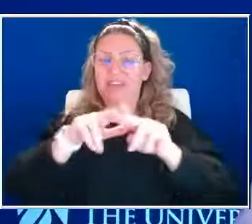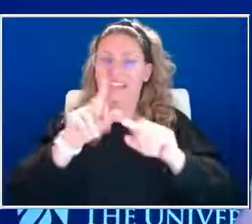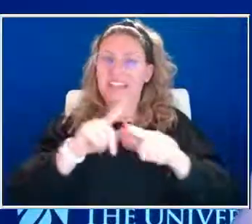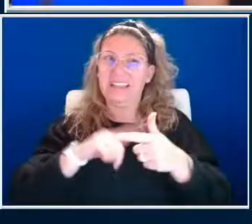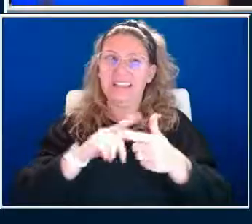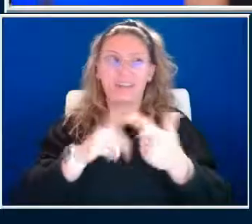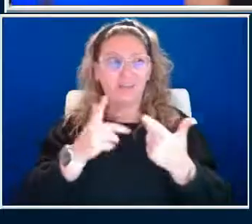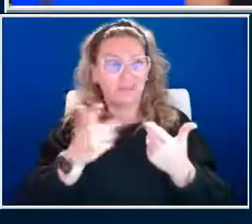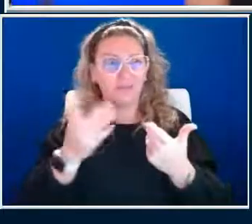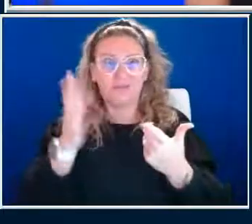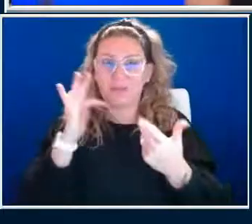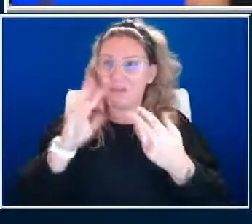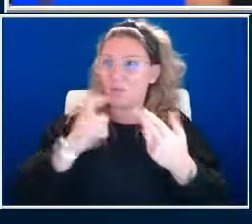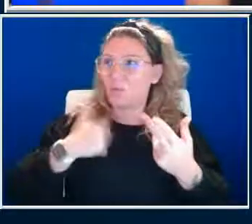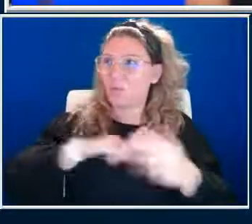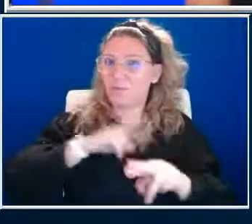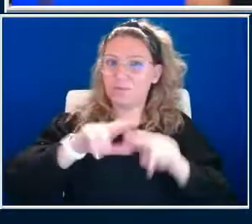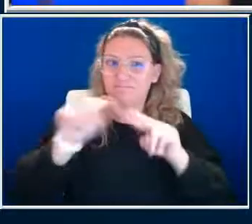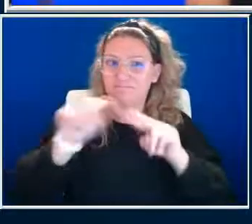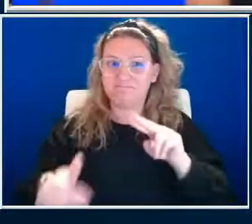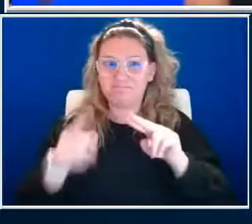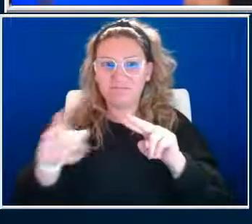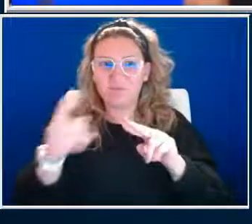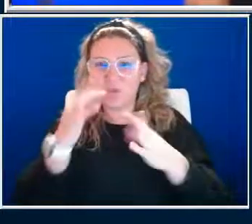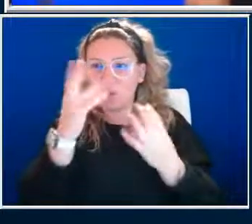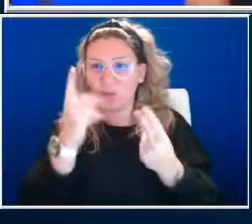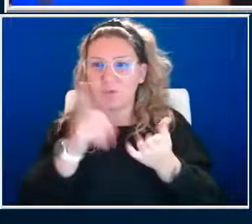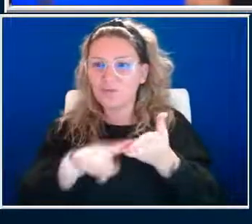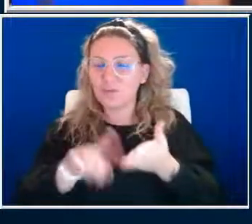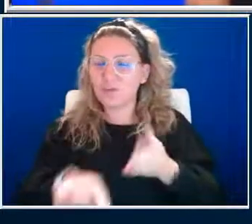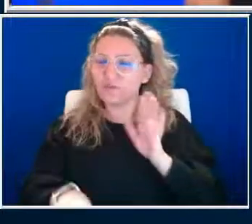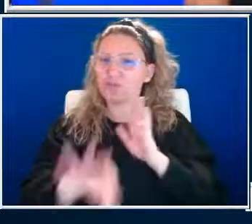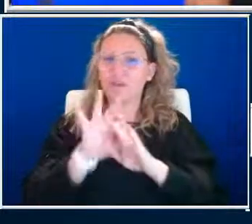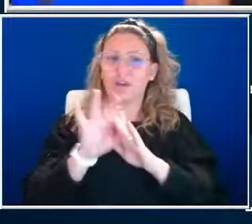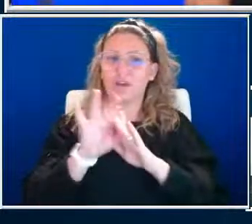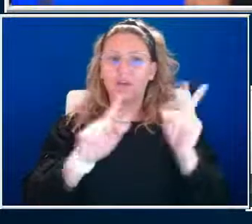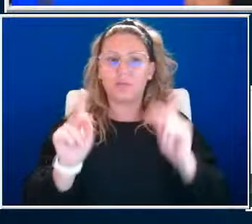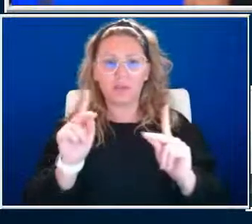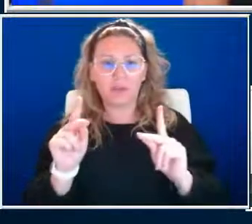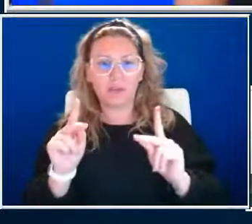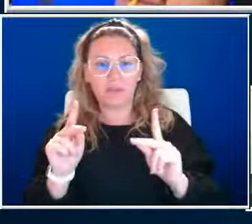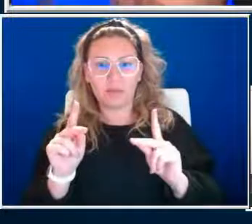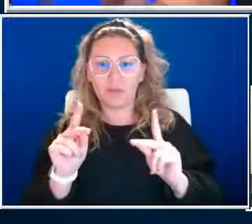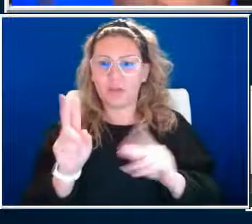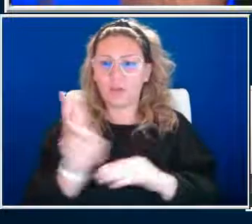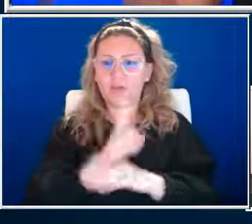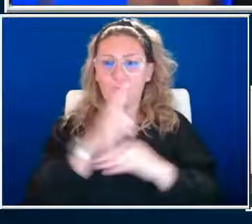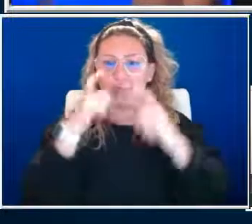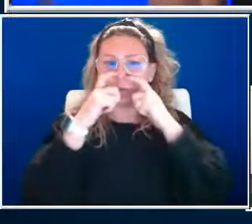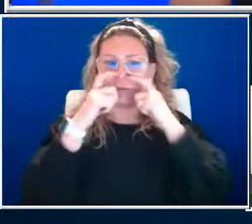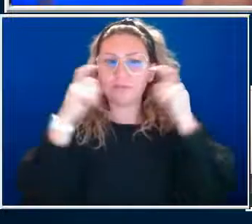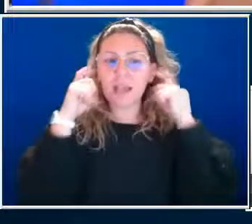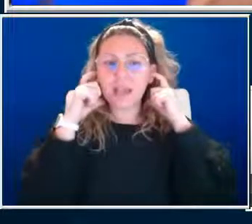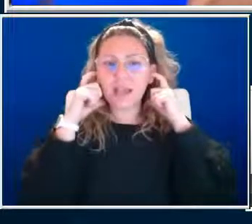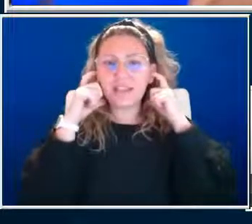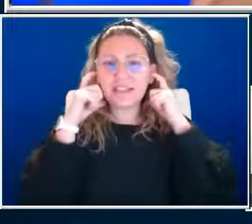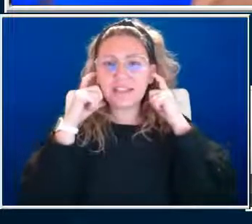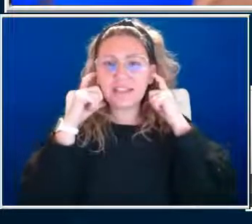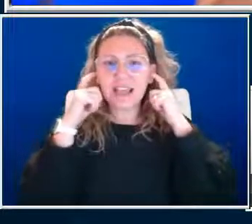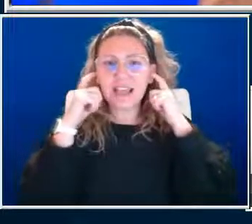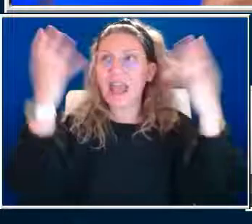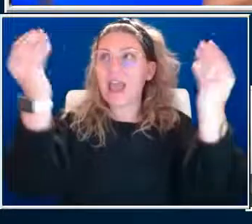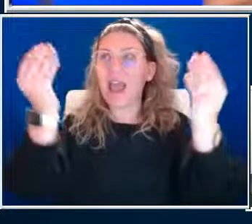teens. Okay, what your thoughts on this? Researchers found people who wore a mask in public behaved